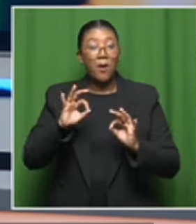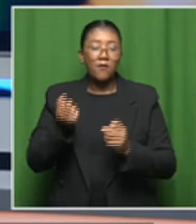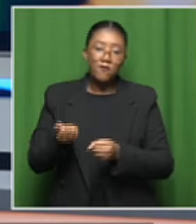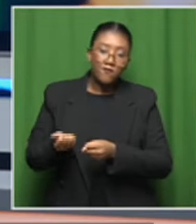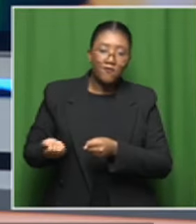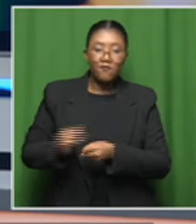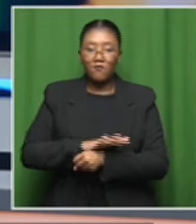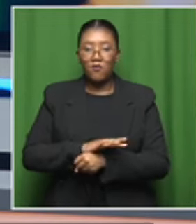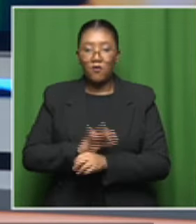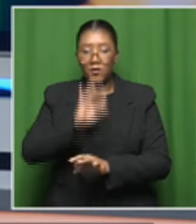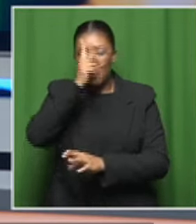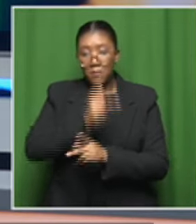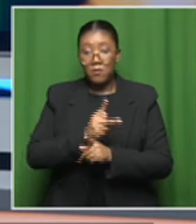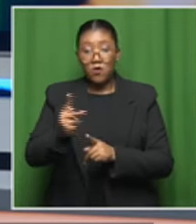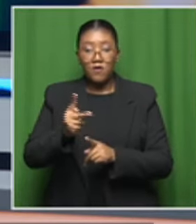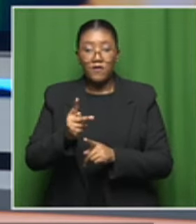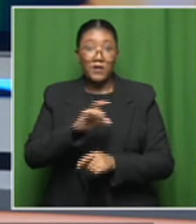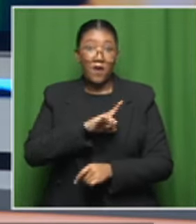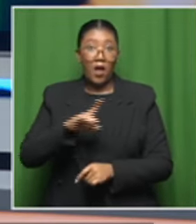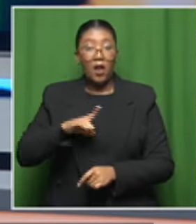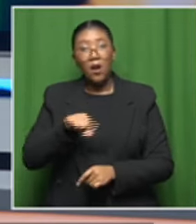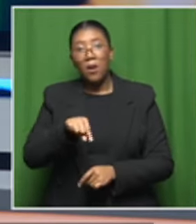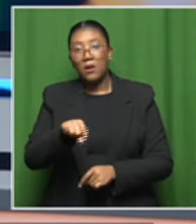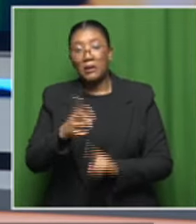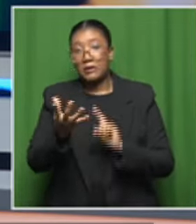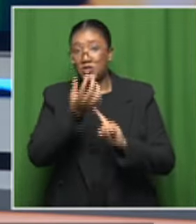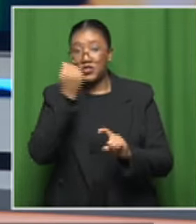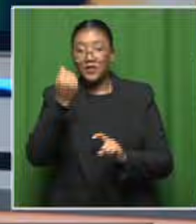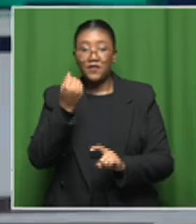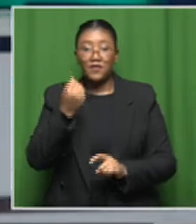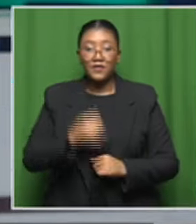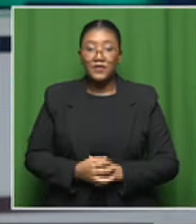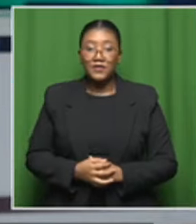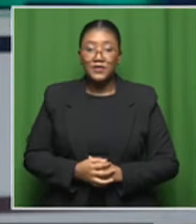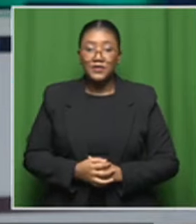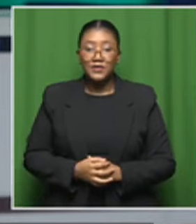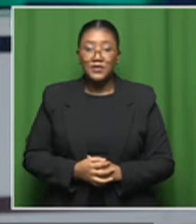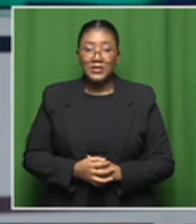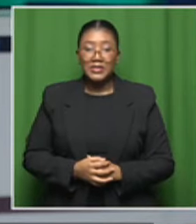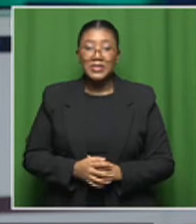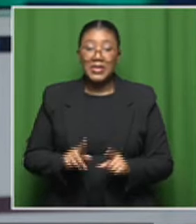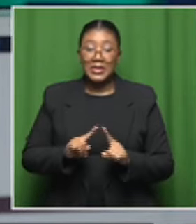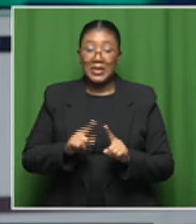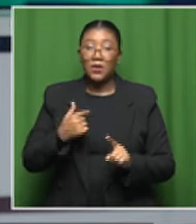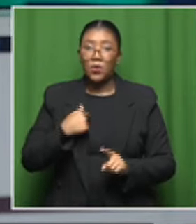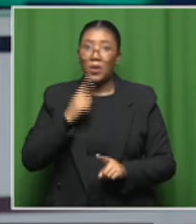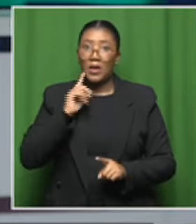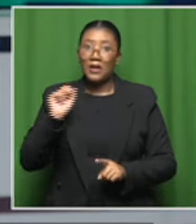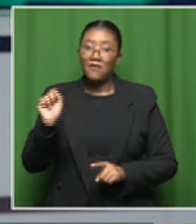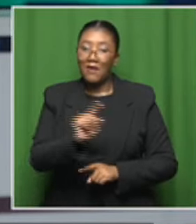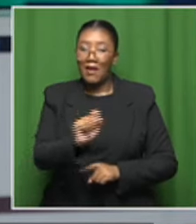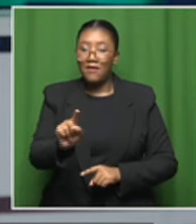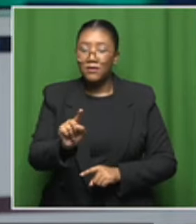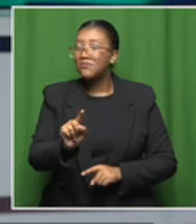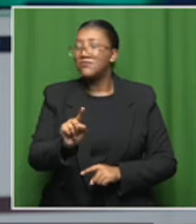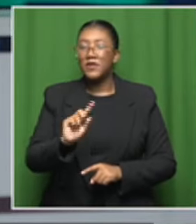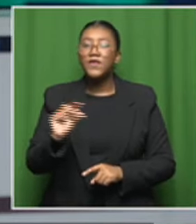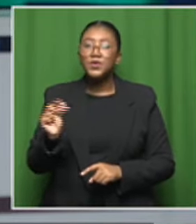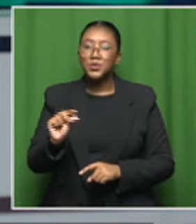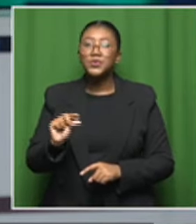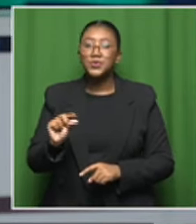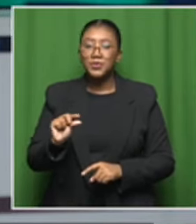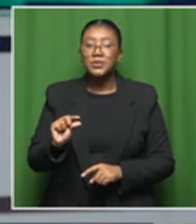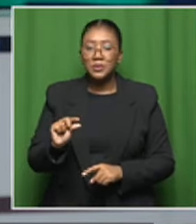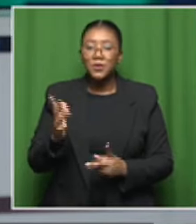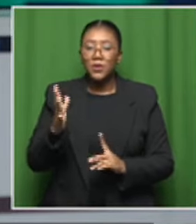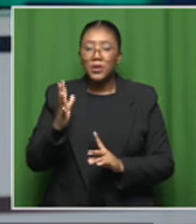of women's football and of that specific league? I think we are not that far off. Honestly, if I'm being honest, I don't think that we are